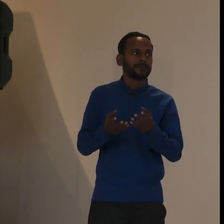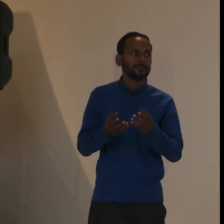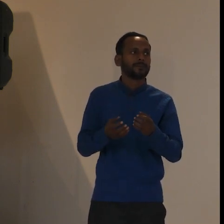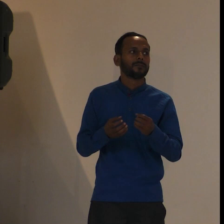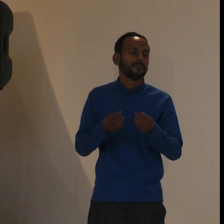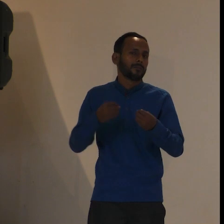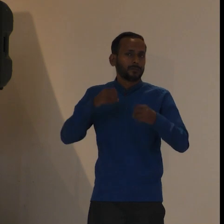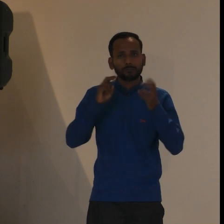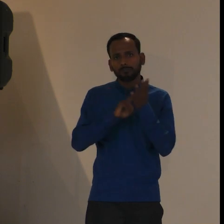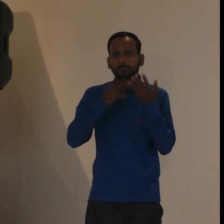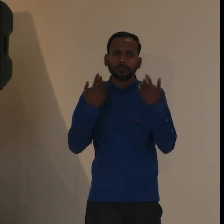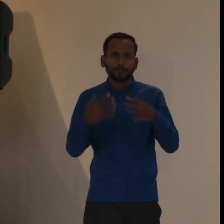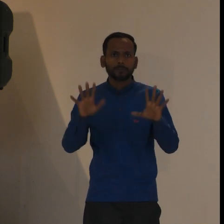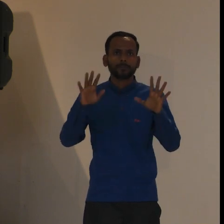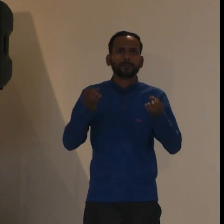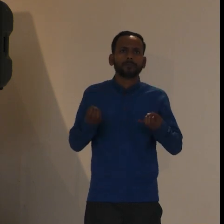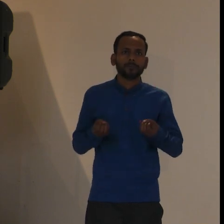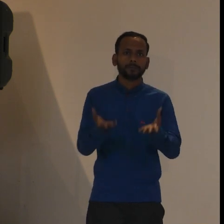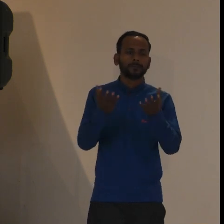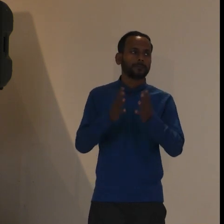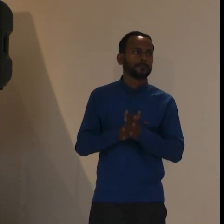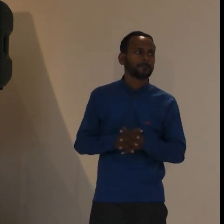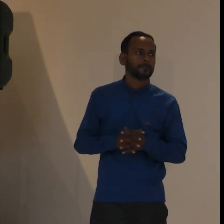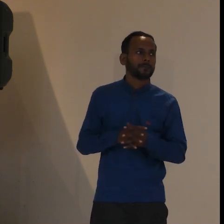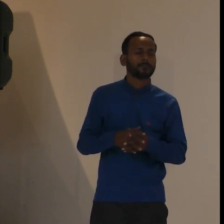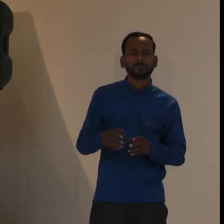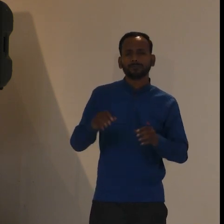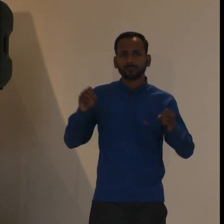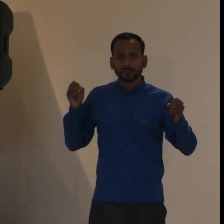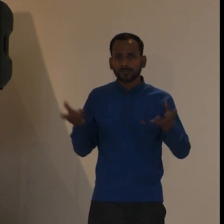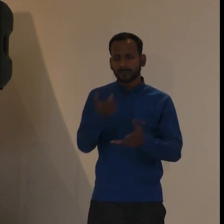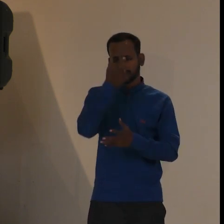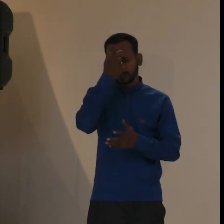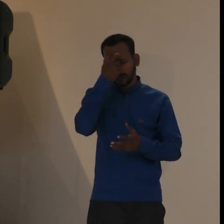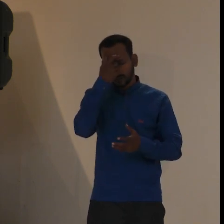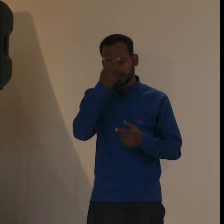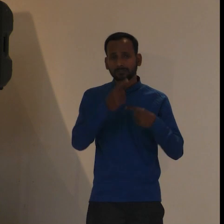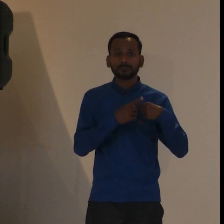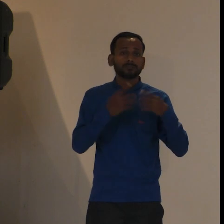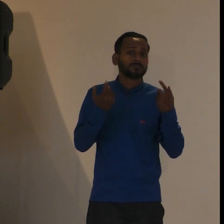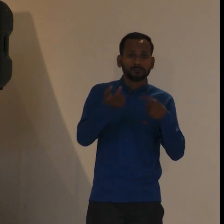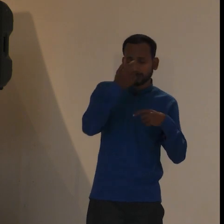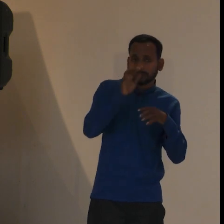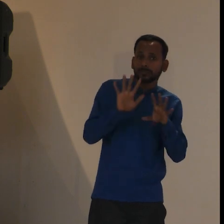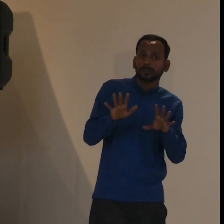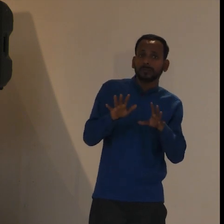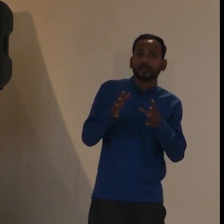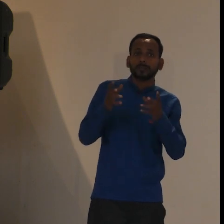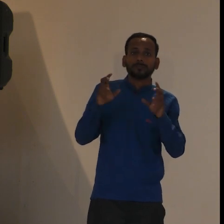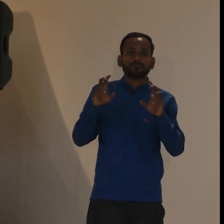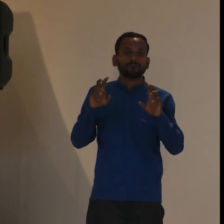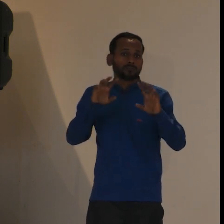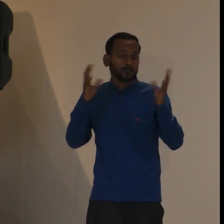to an end, right? Which creates this huge problem within Indian Christianity, where a large number of objects